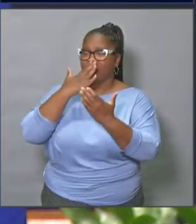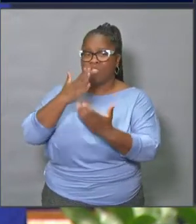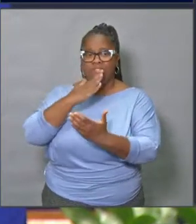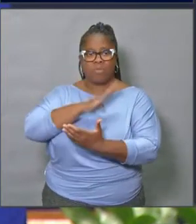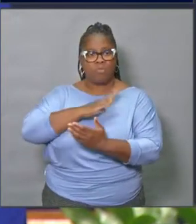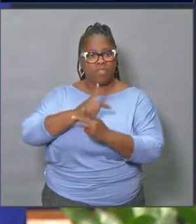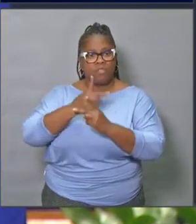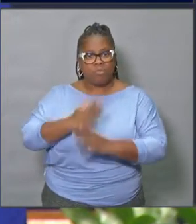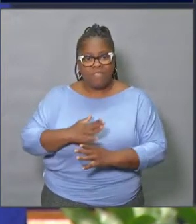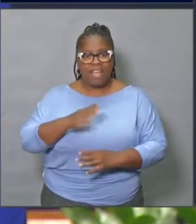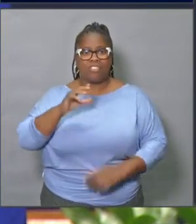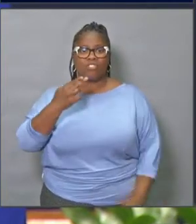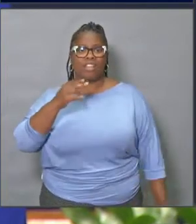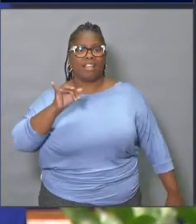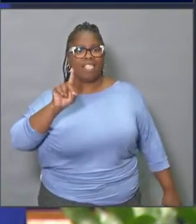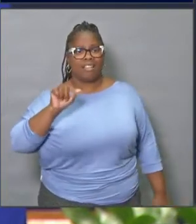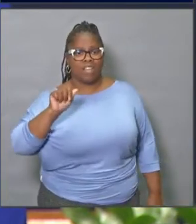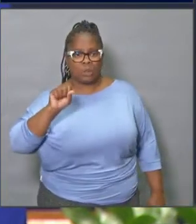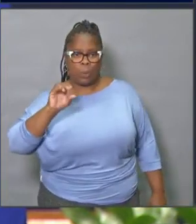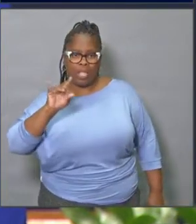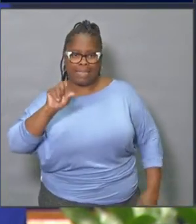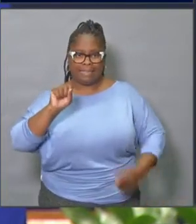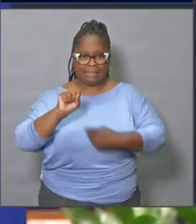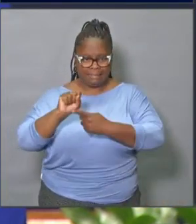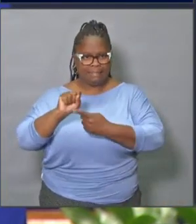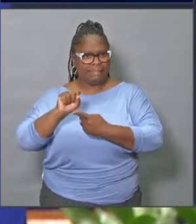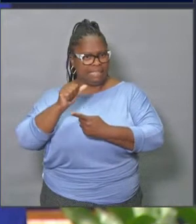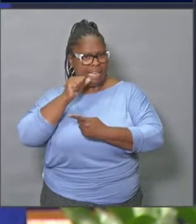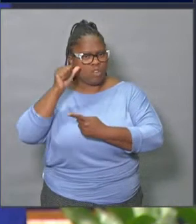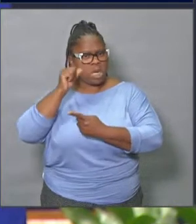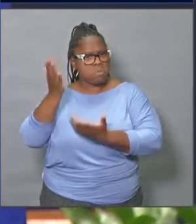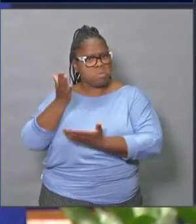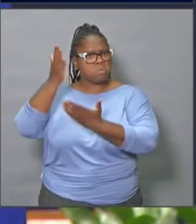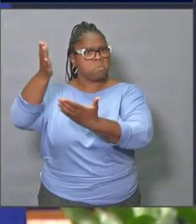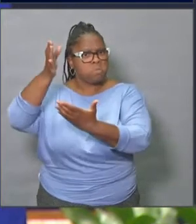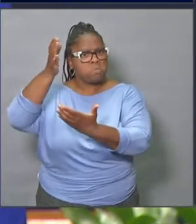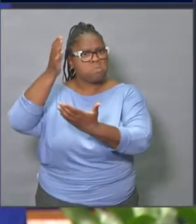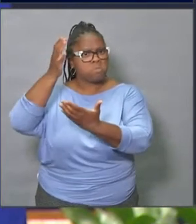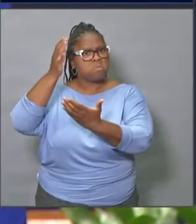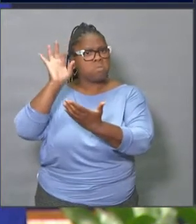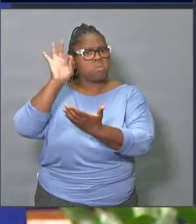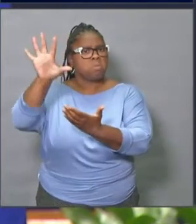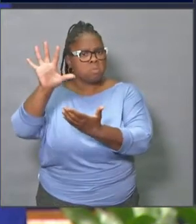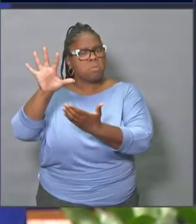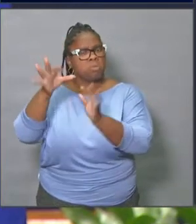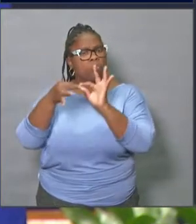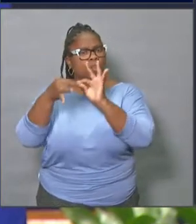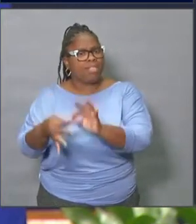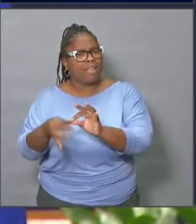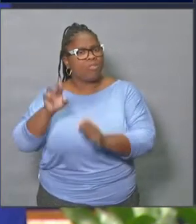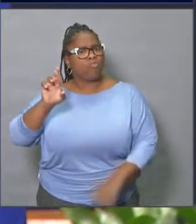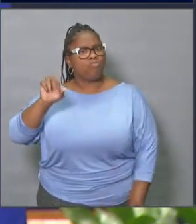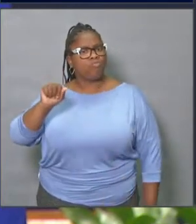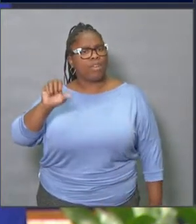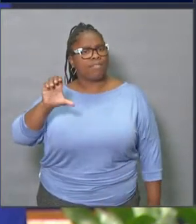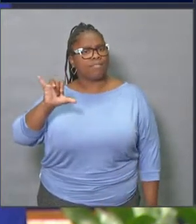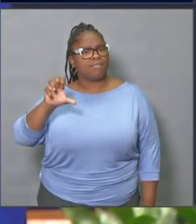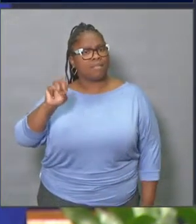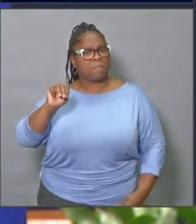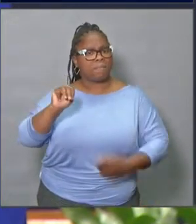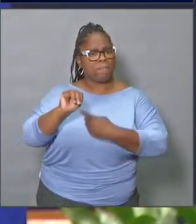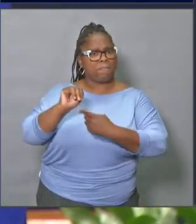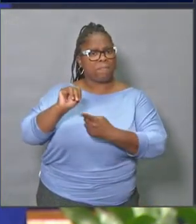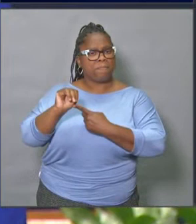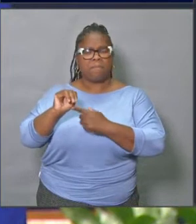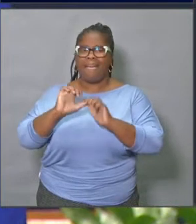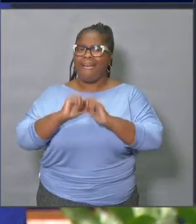for her leadership yesterday in bringing forward a motion specifically with respect to the issue of racism and how we can continue